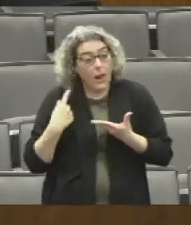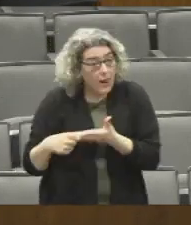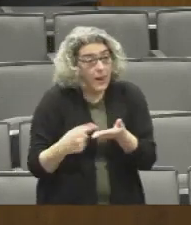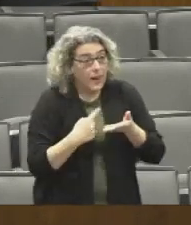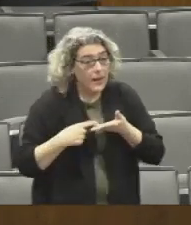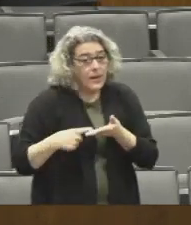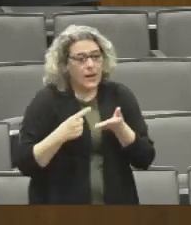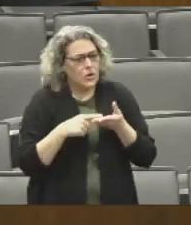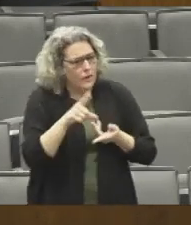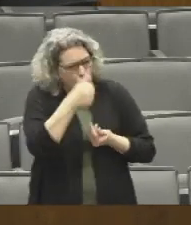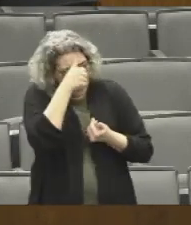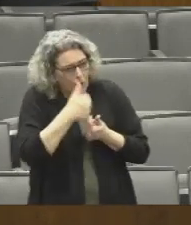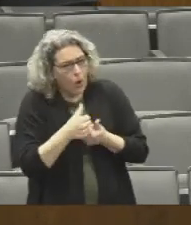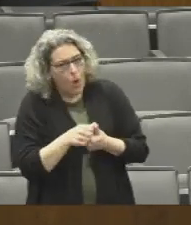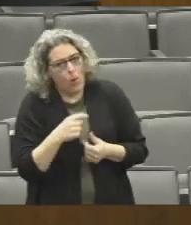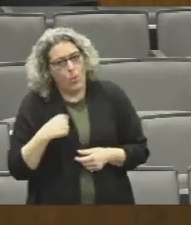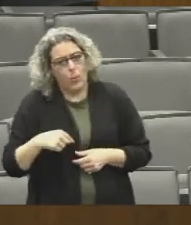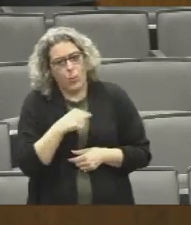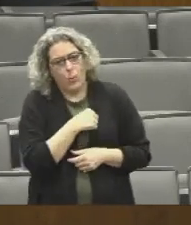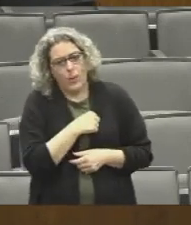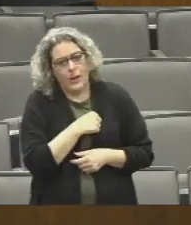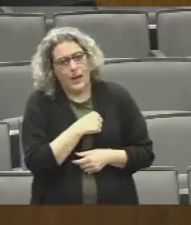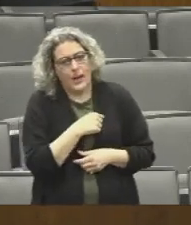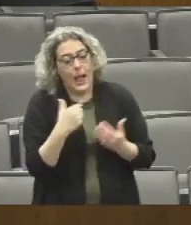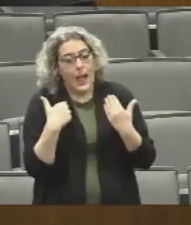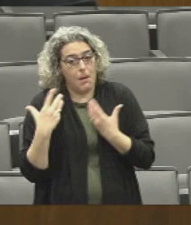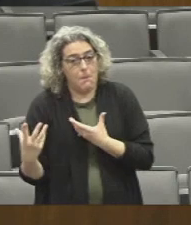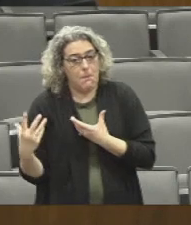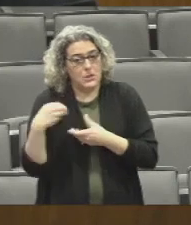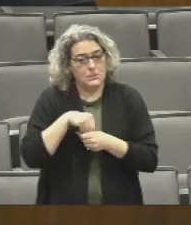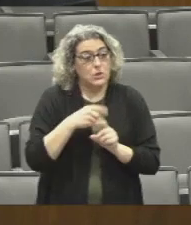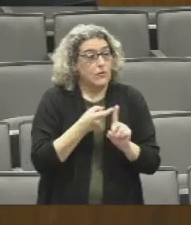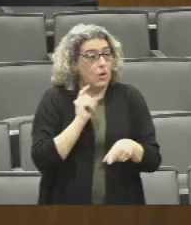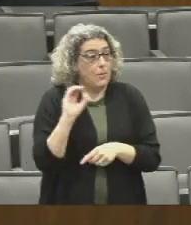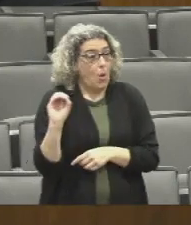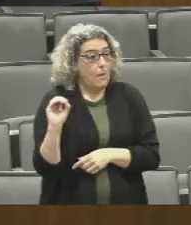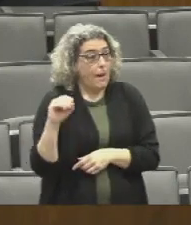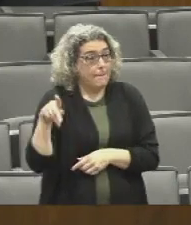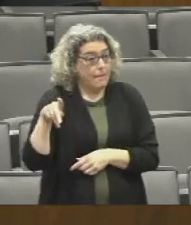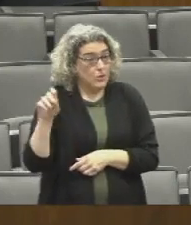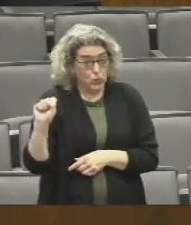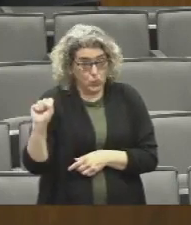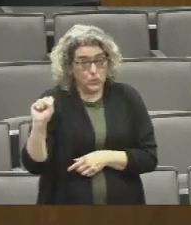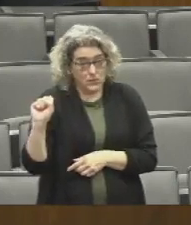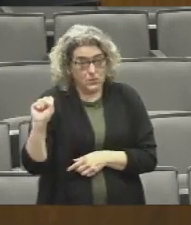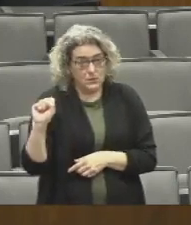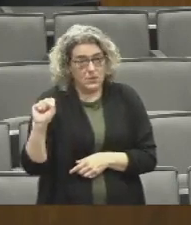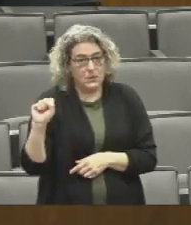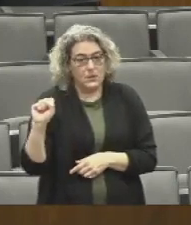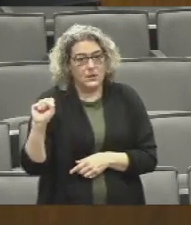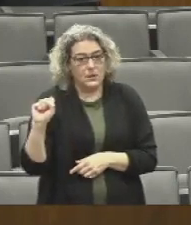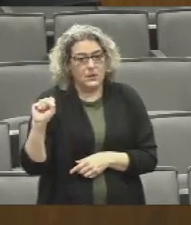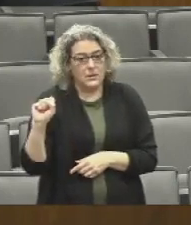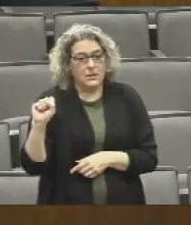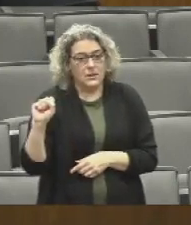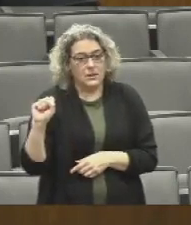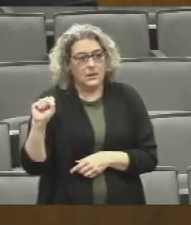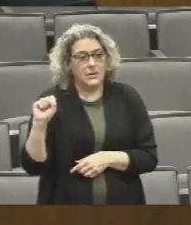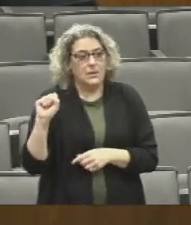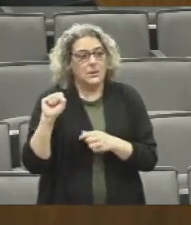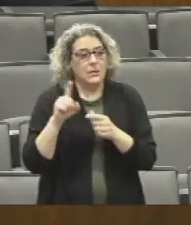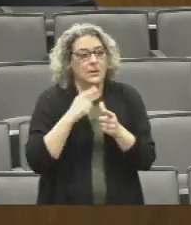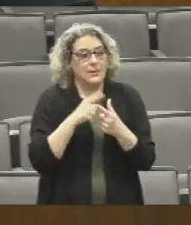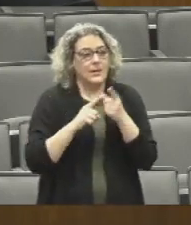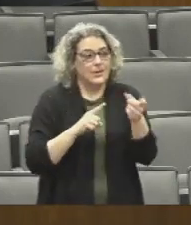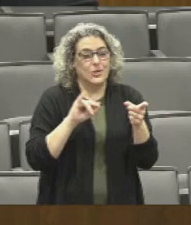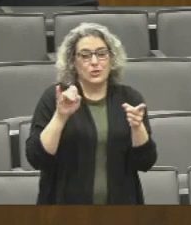have participation from the Omaha Public Schools, you kind of split the baby with that when Jeannie was in her